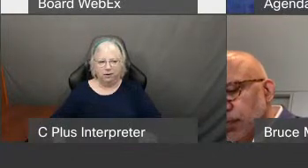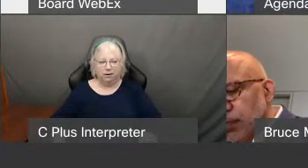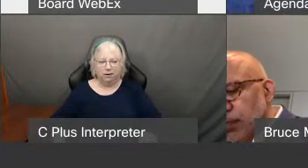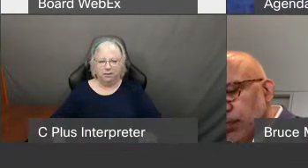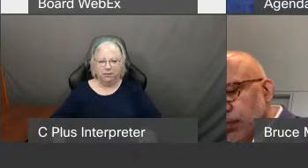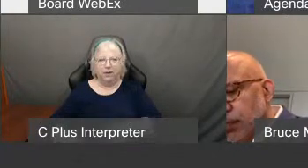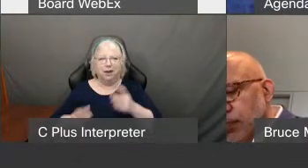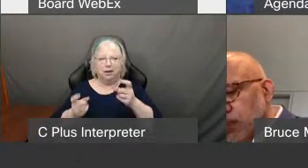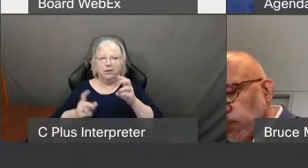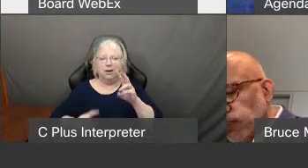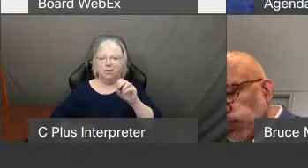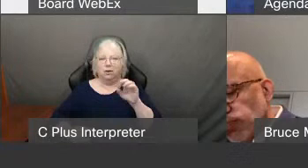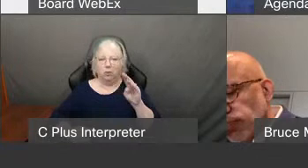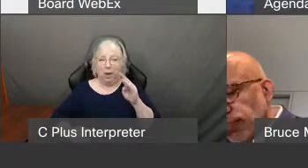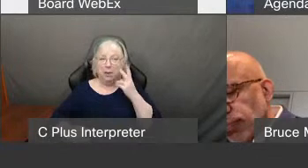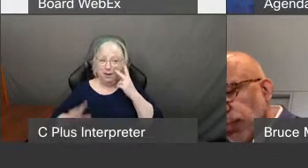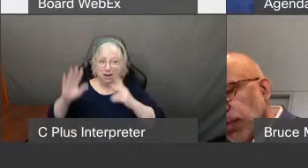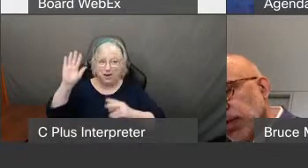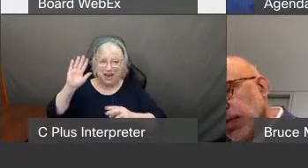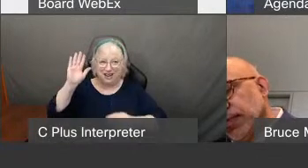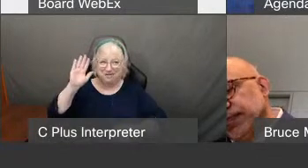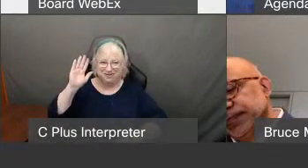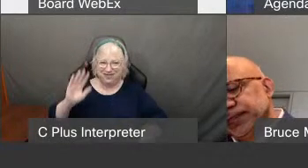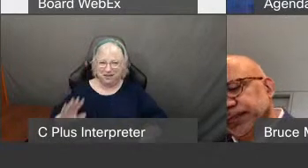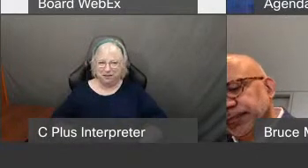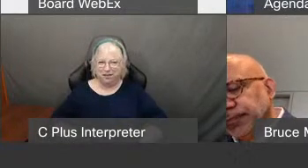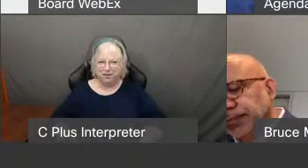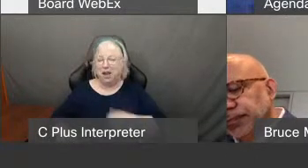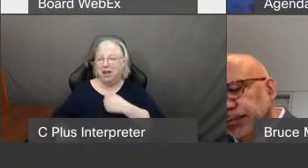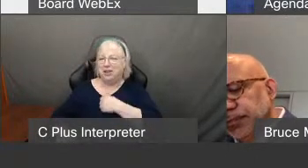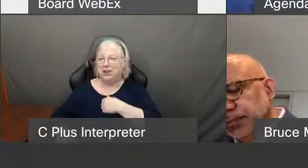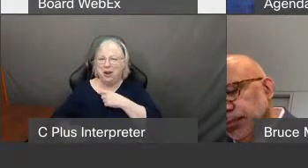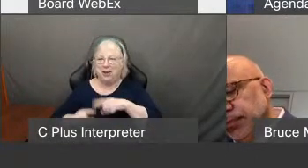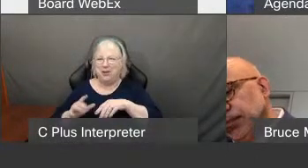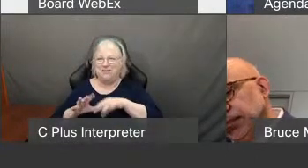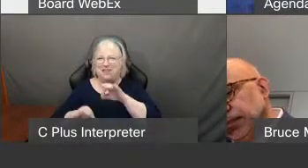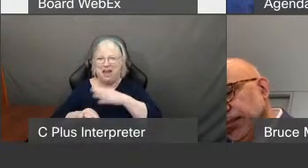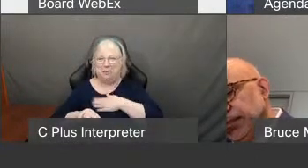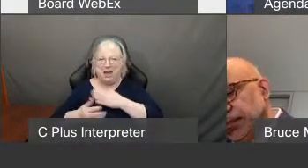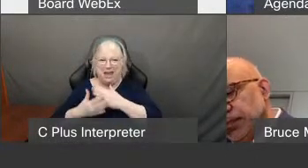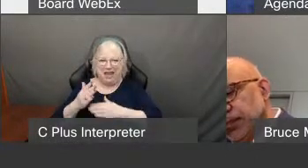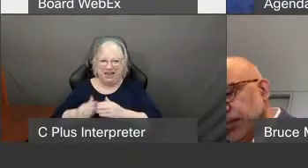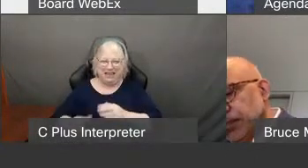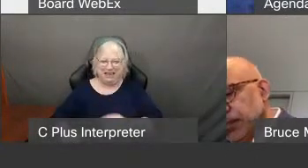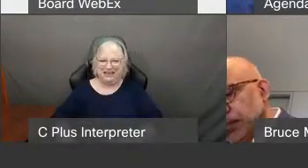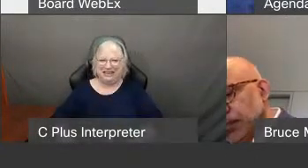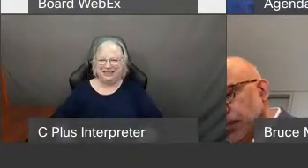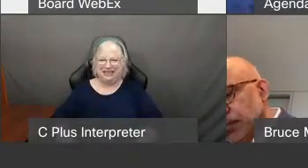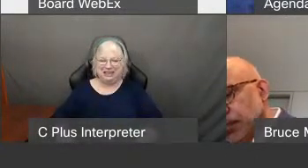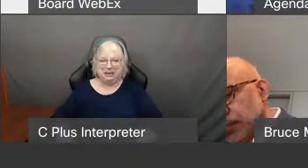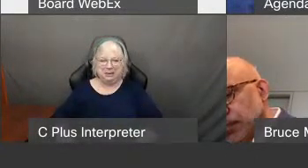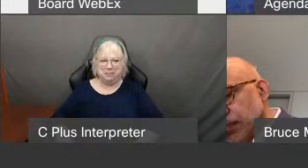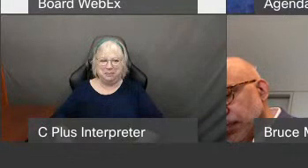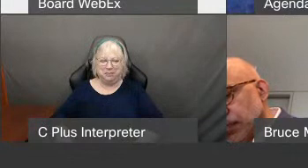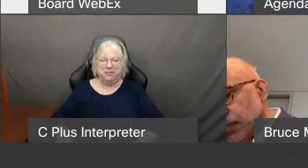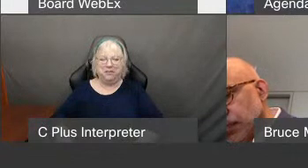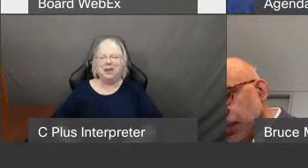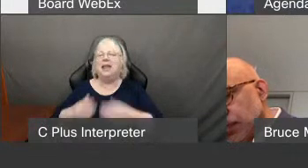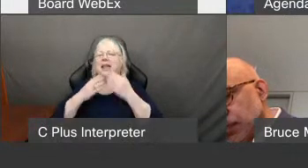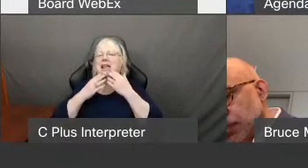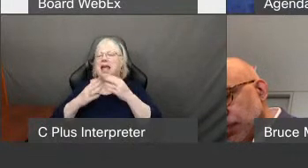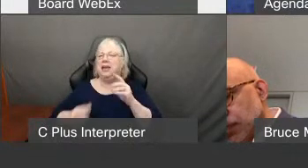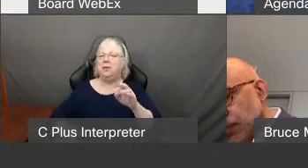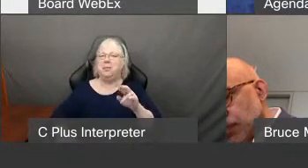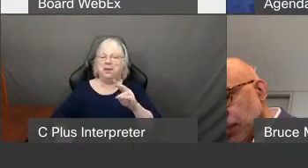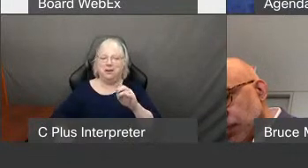Oh, Director Webb, I see your hand now. Sorry, I couldn't find my hand fast enough. Thank you, Mr.